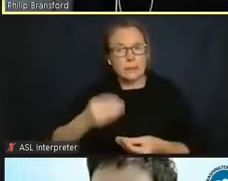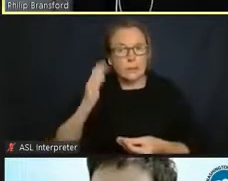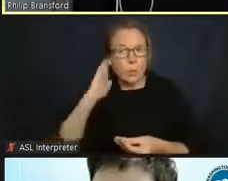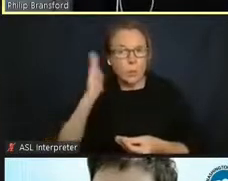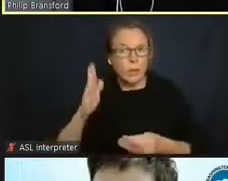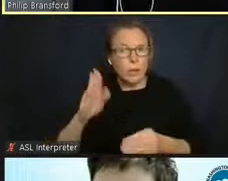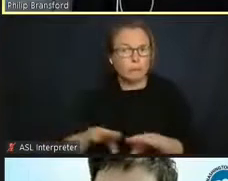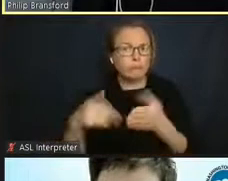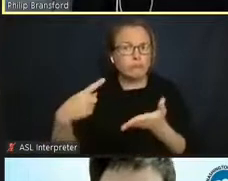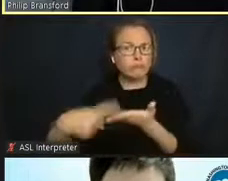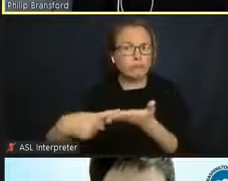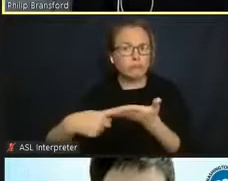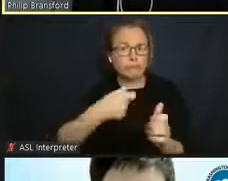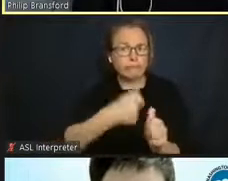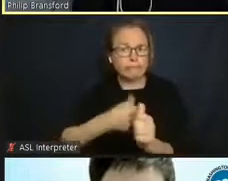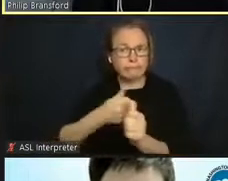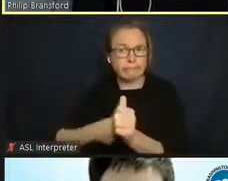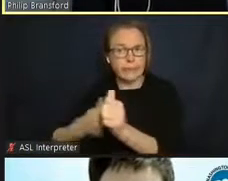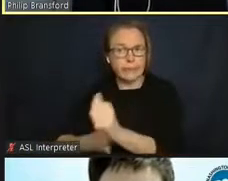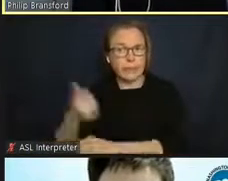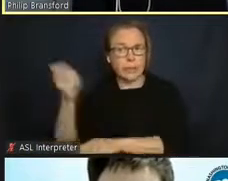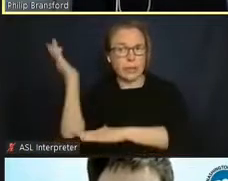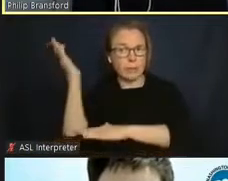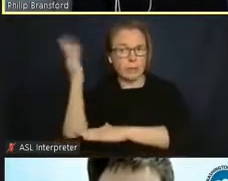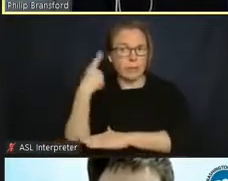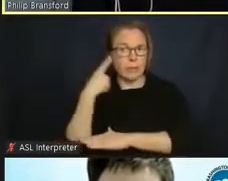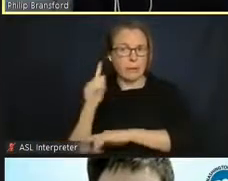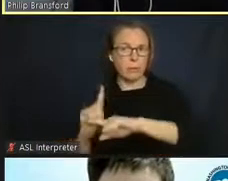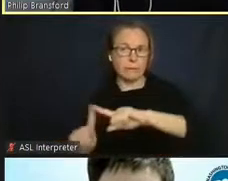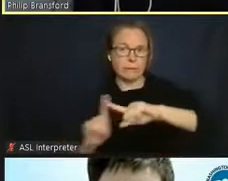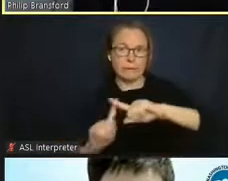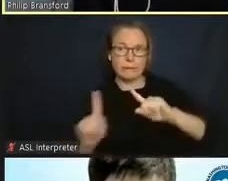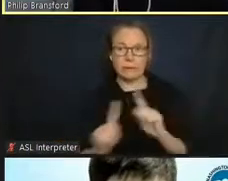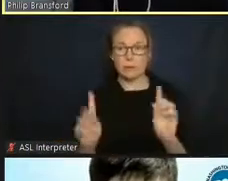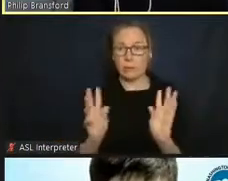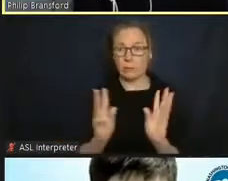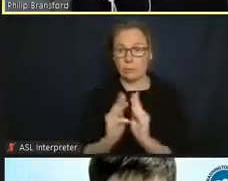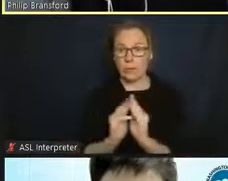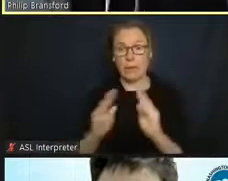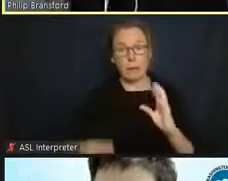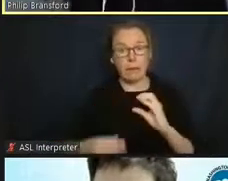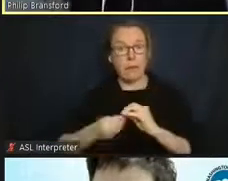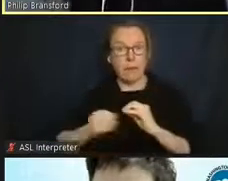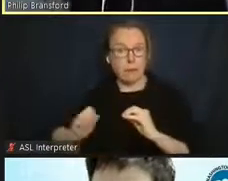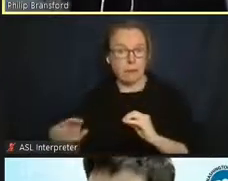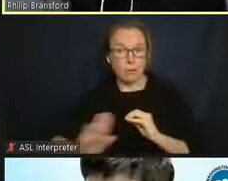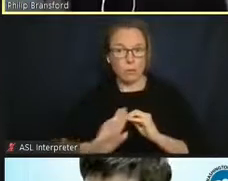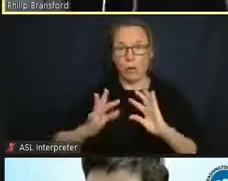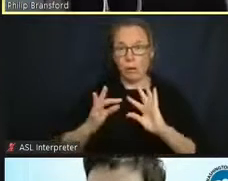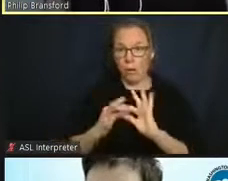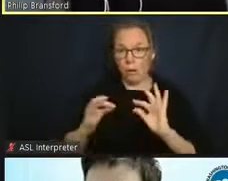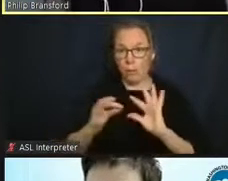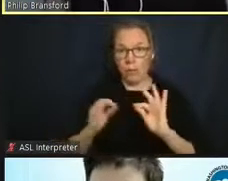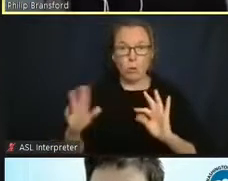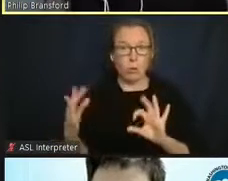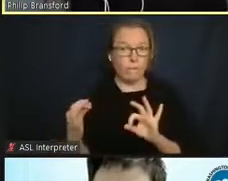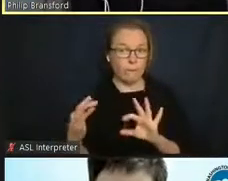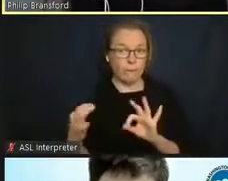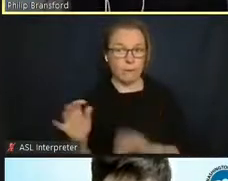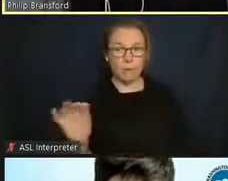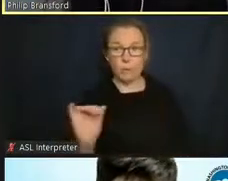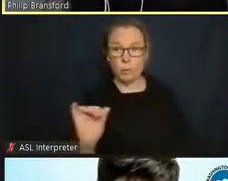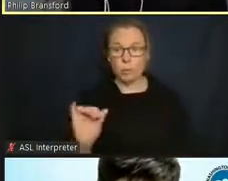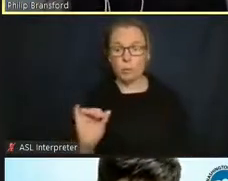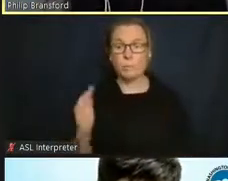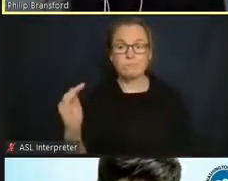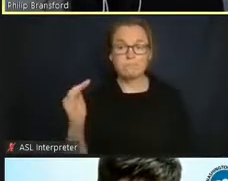will be presented in these different meetings with public comment. And then the